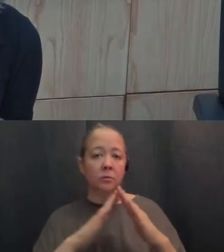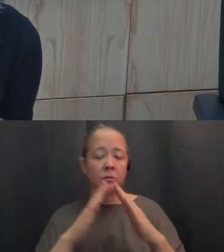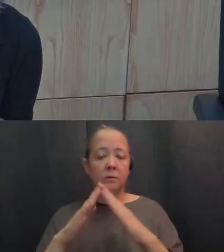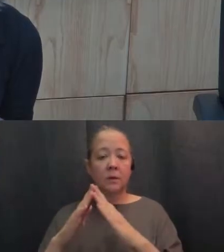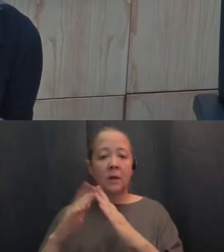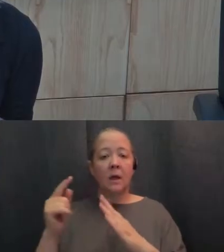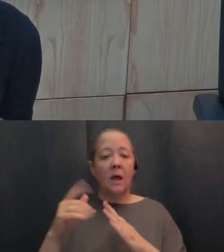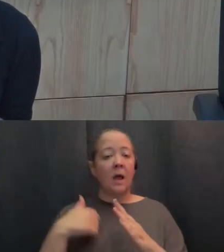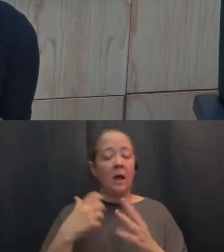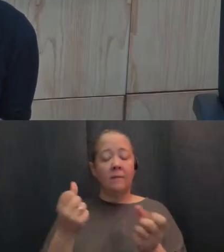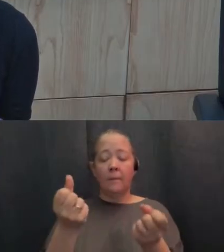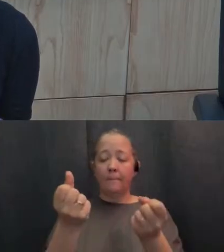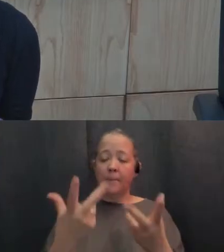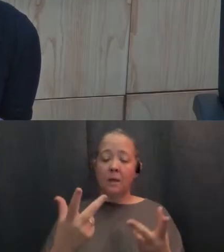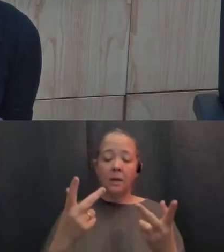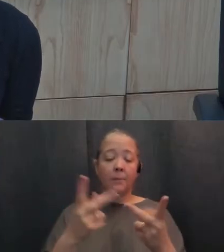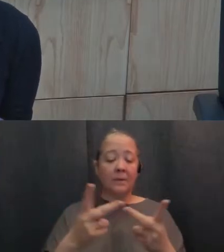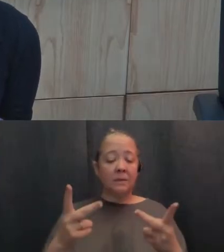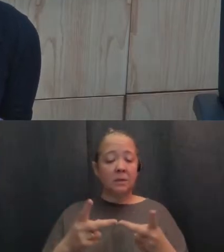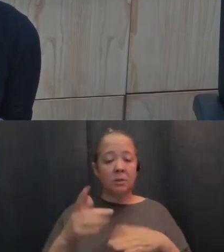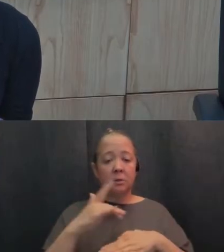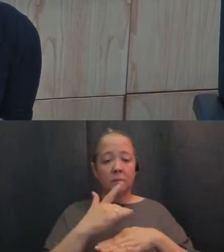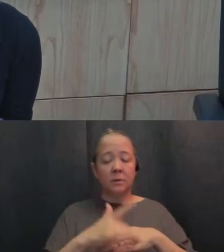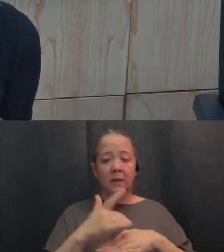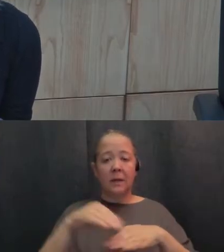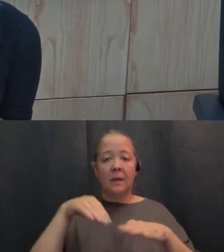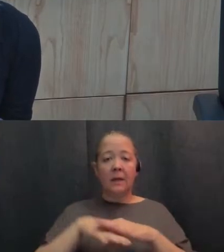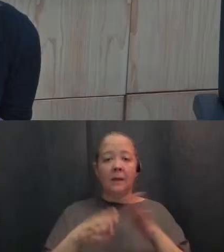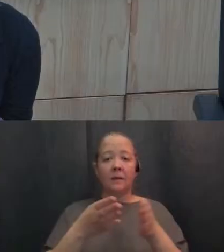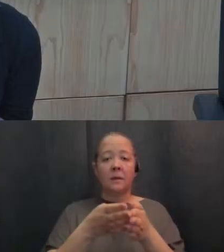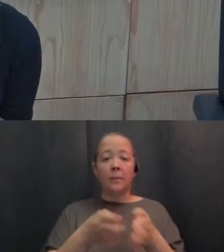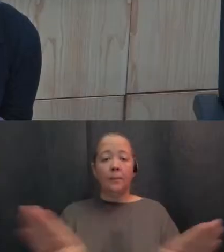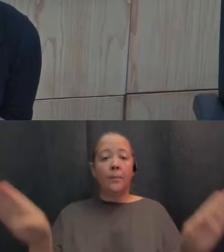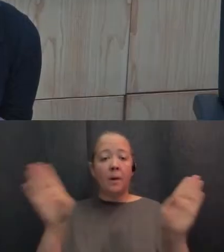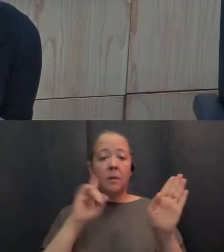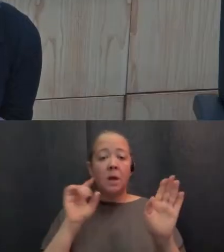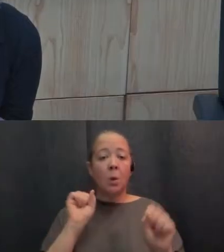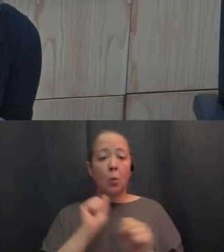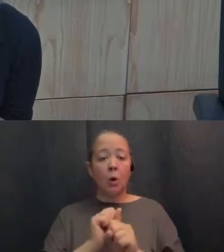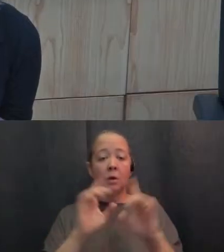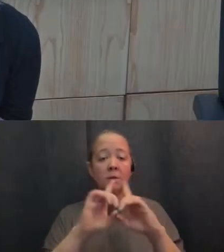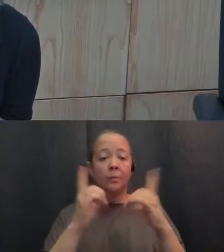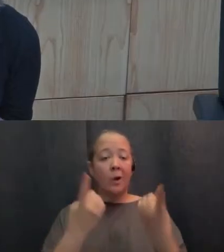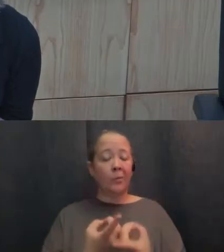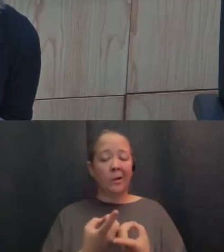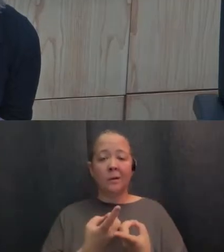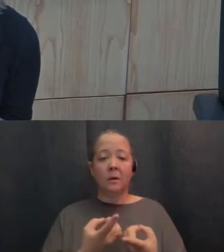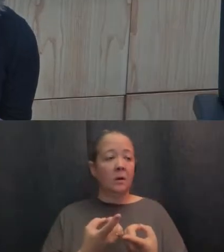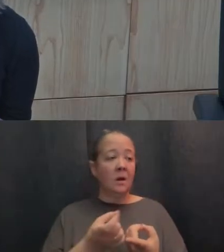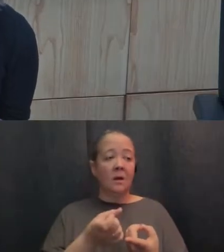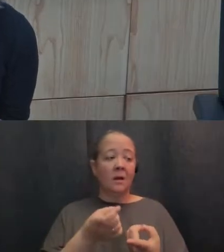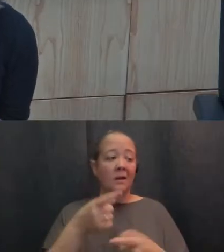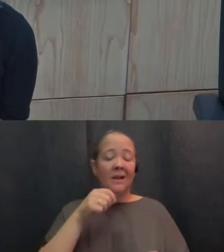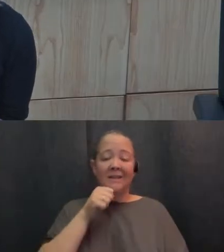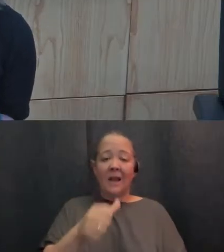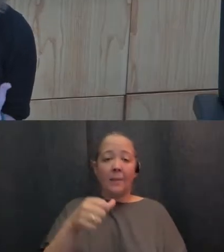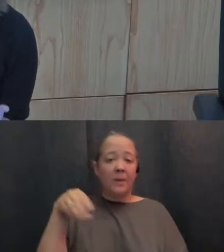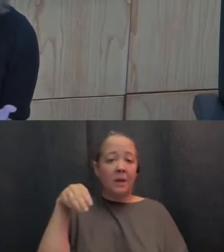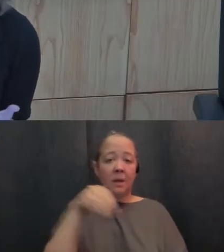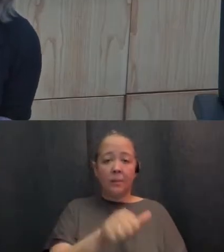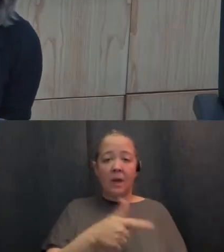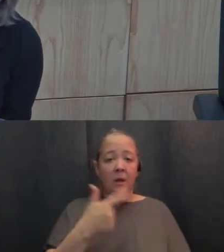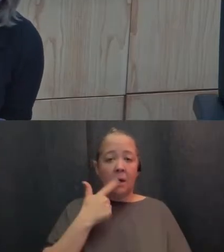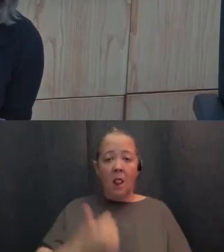Works Department that were not being paid a living wage. So there were folks who were working for us, who